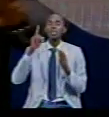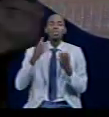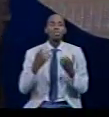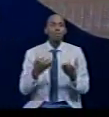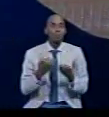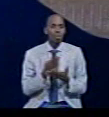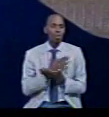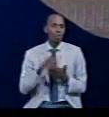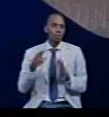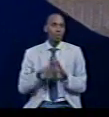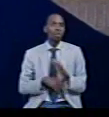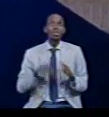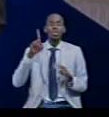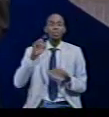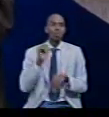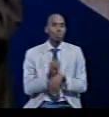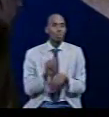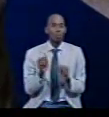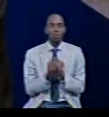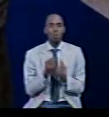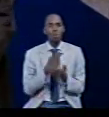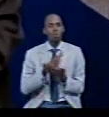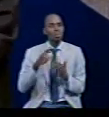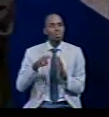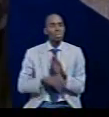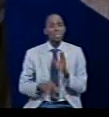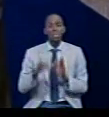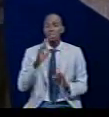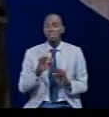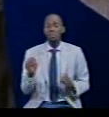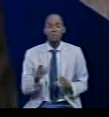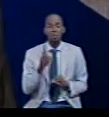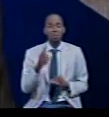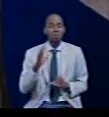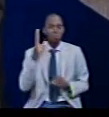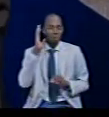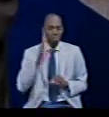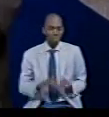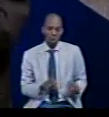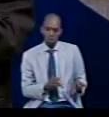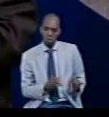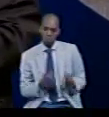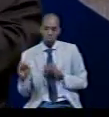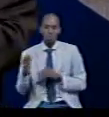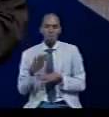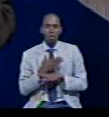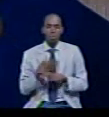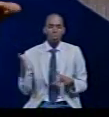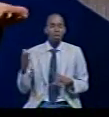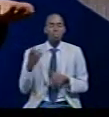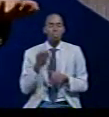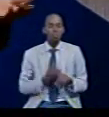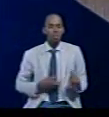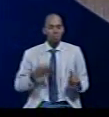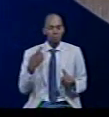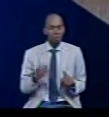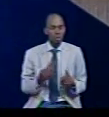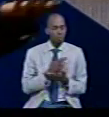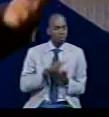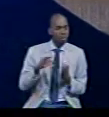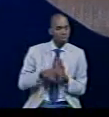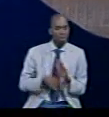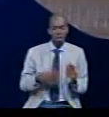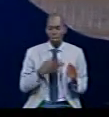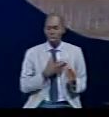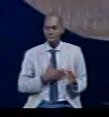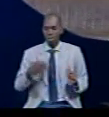He walks with holiness. And if anyone will turn away from the holiness and turn away from the righteous and take the